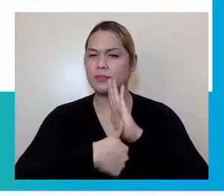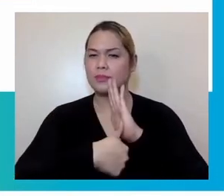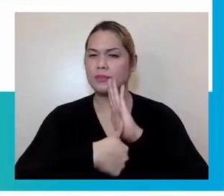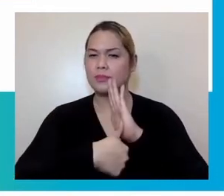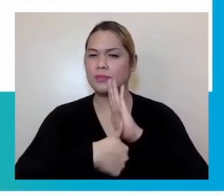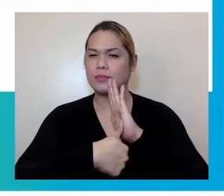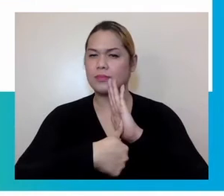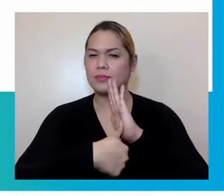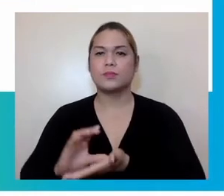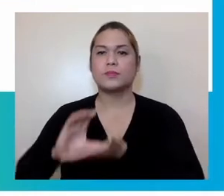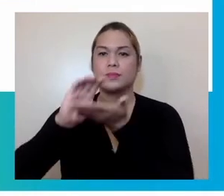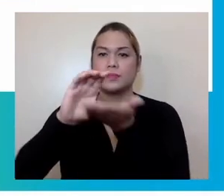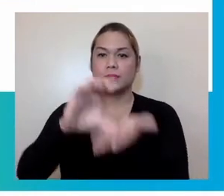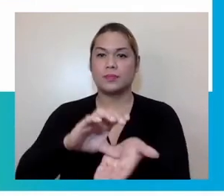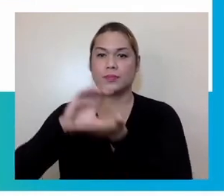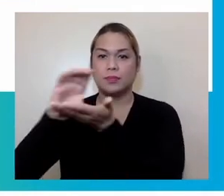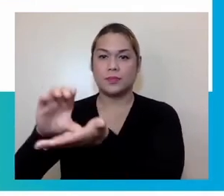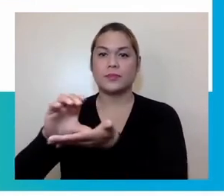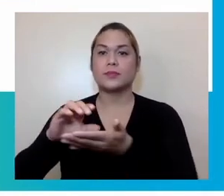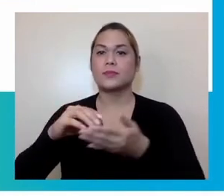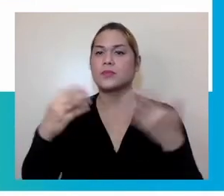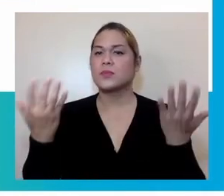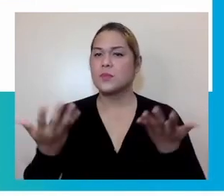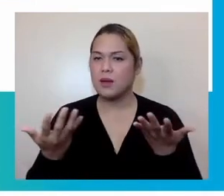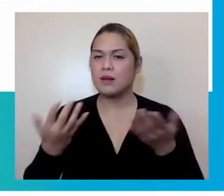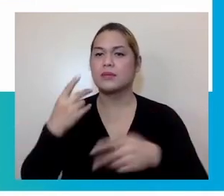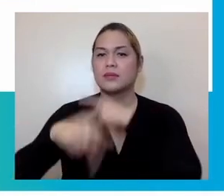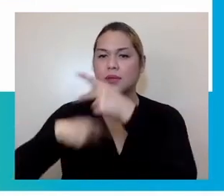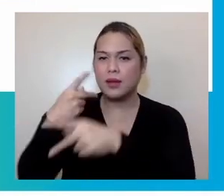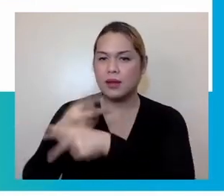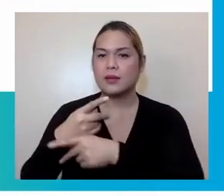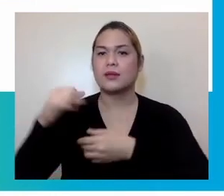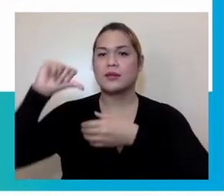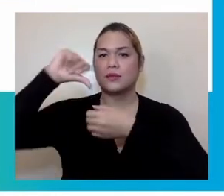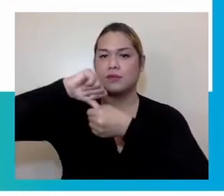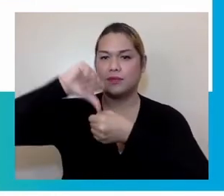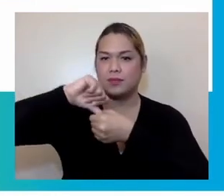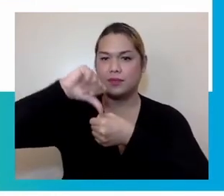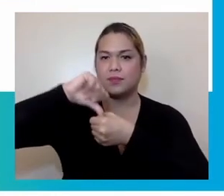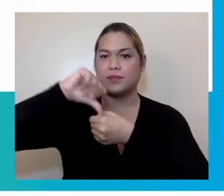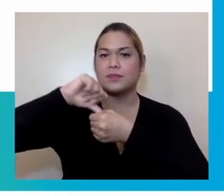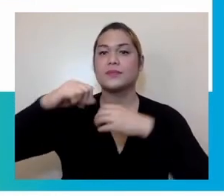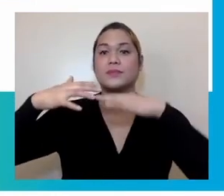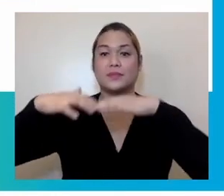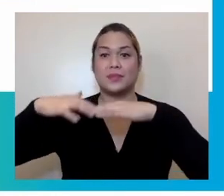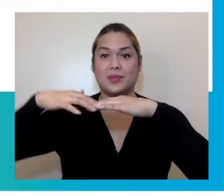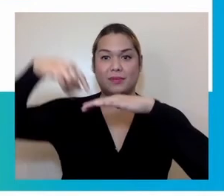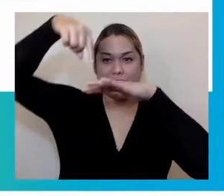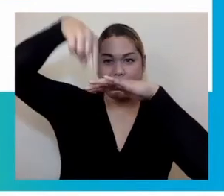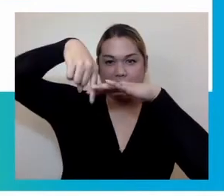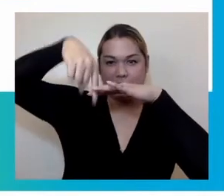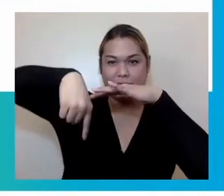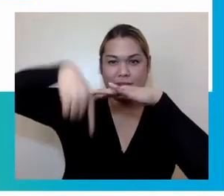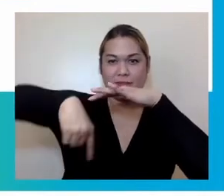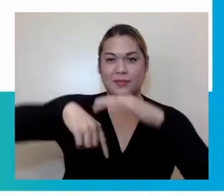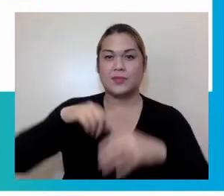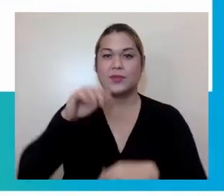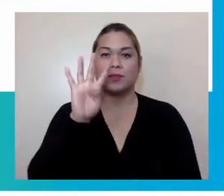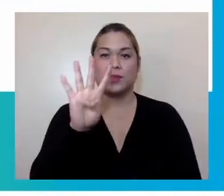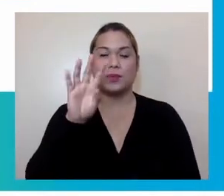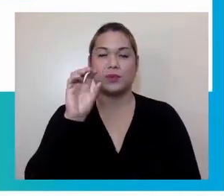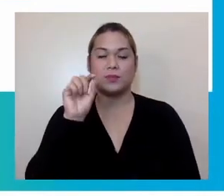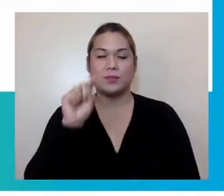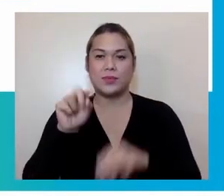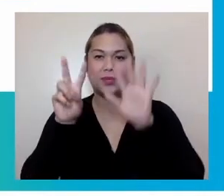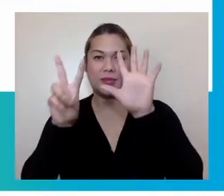ADB's current finance for gas, roughly $4.7 billion since the Paris Agreement, is undermining its